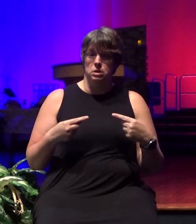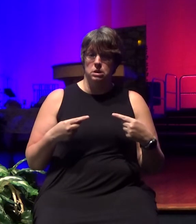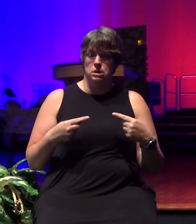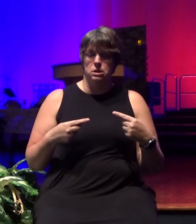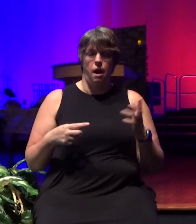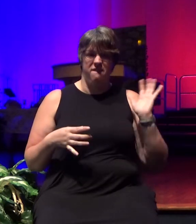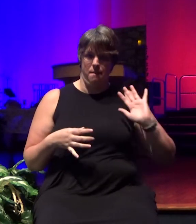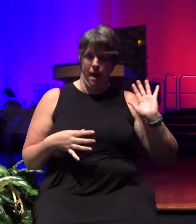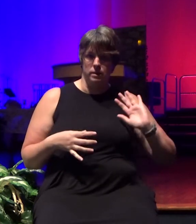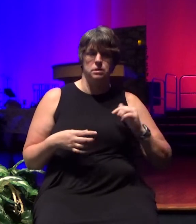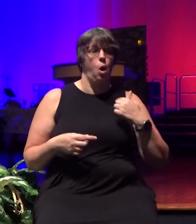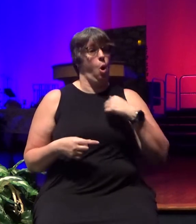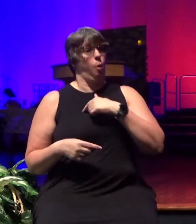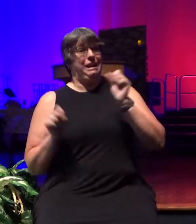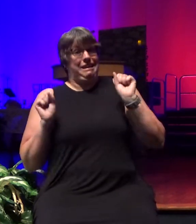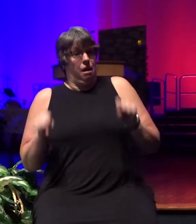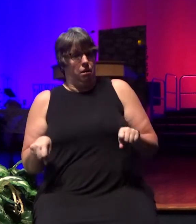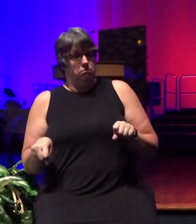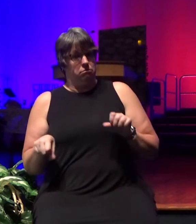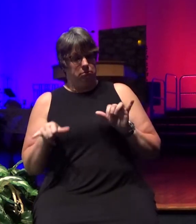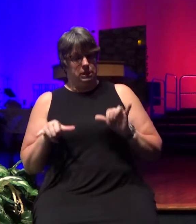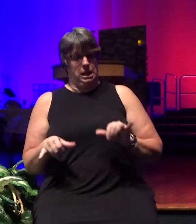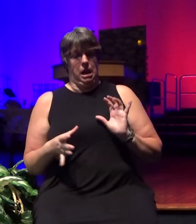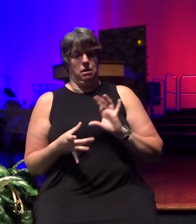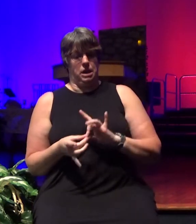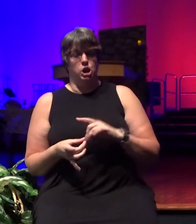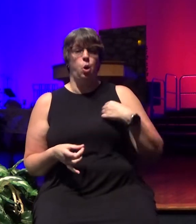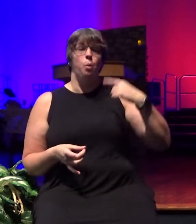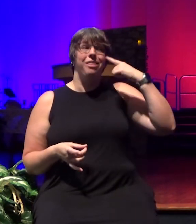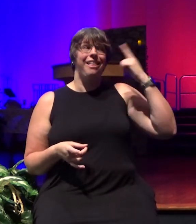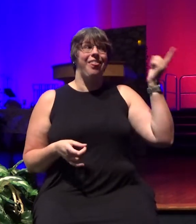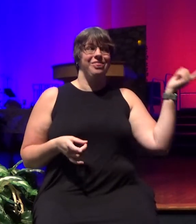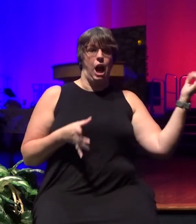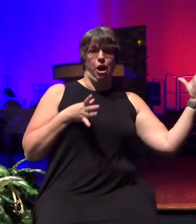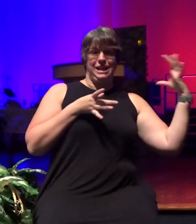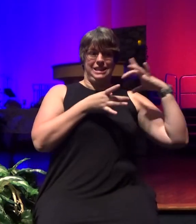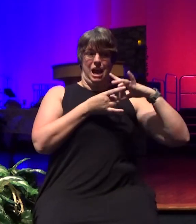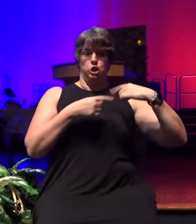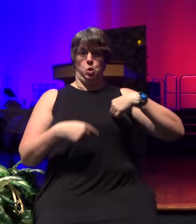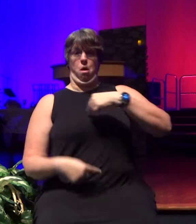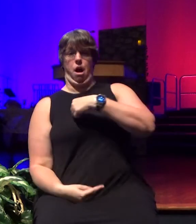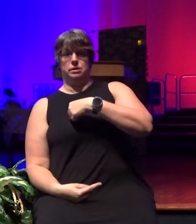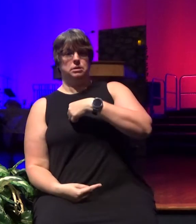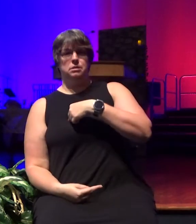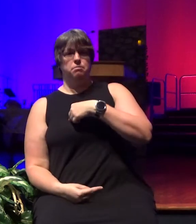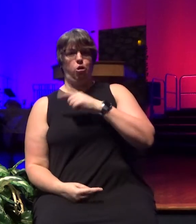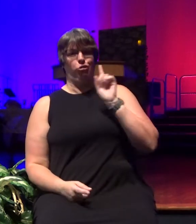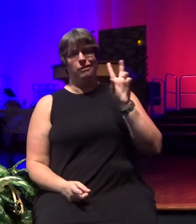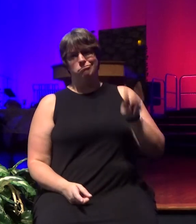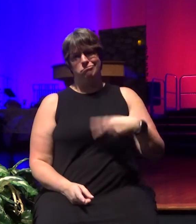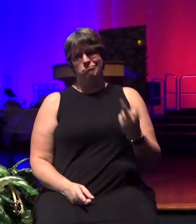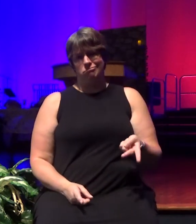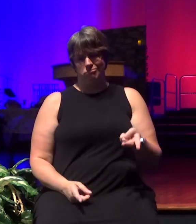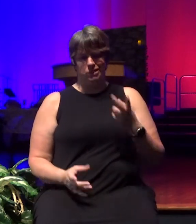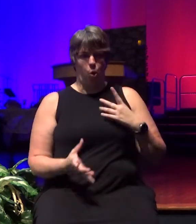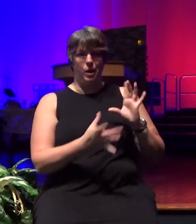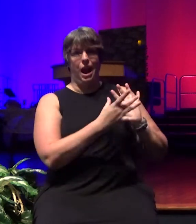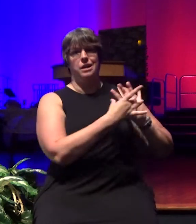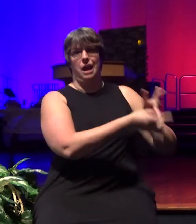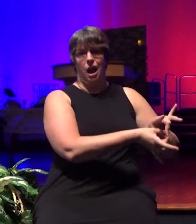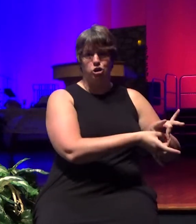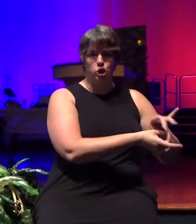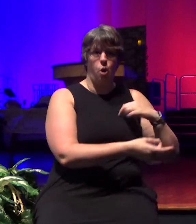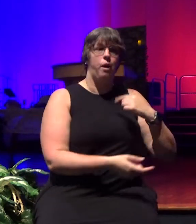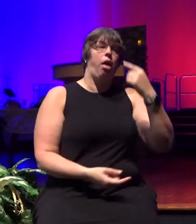think that they're attached to us when in truth we're attached to them. And we attach to them because we thought it justified us,